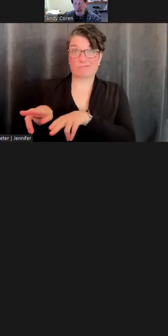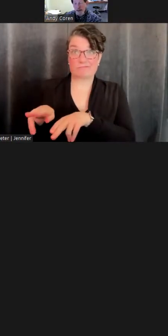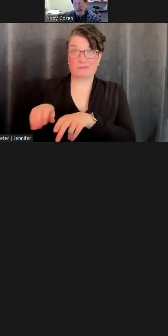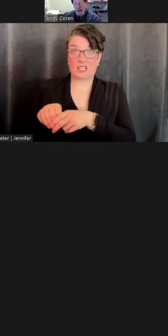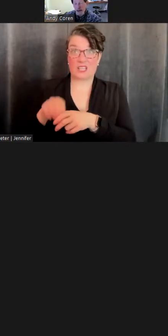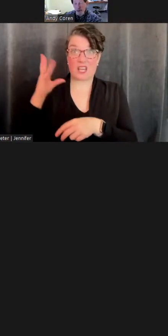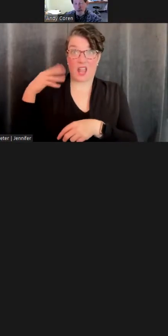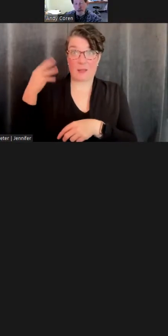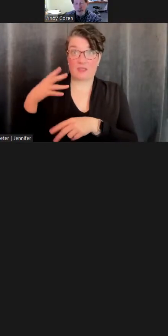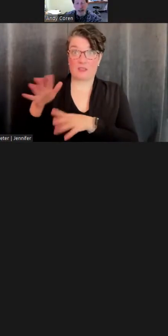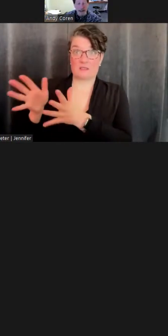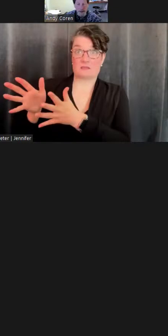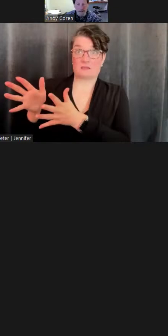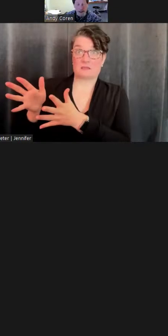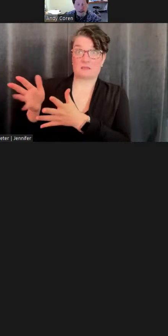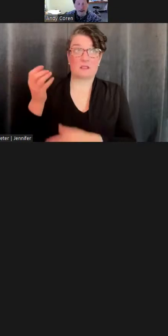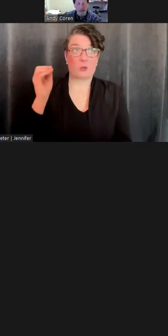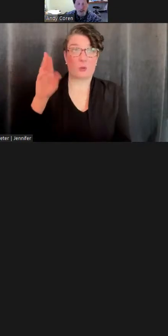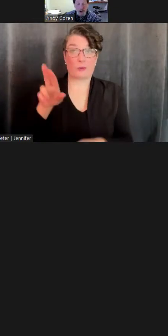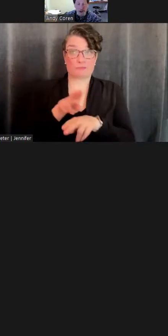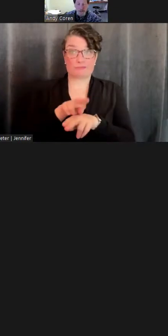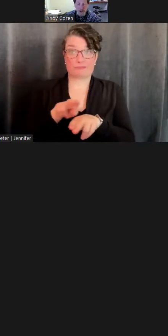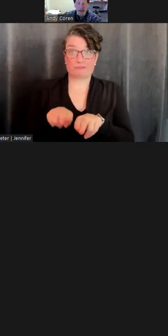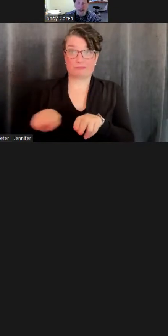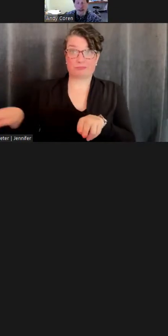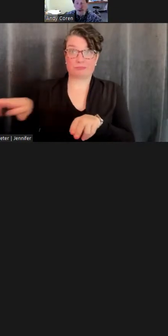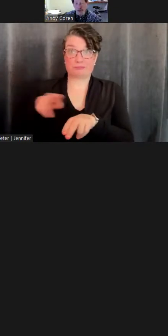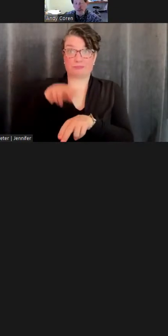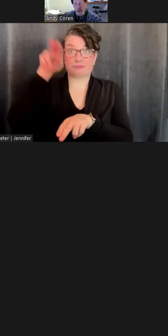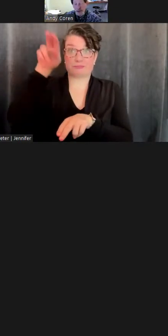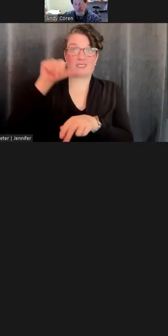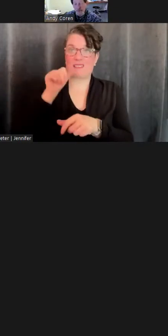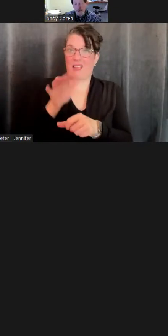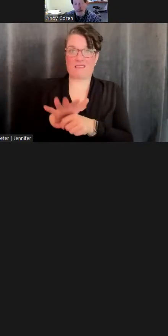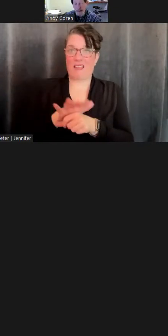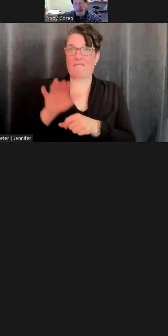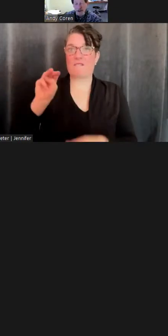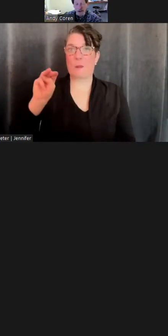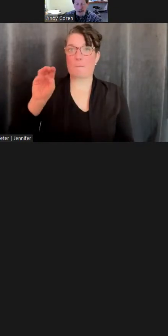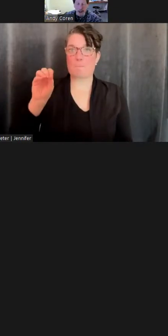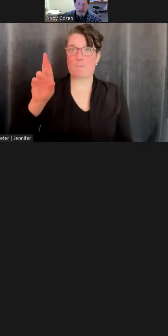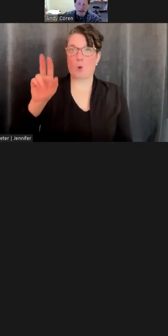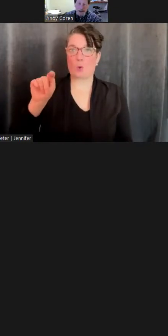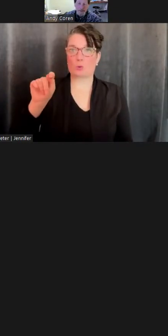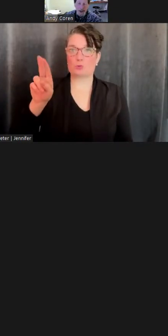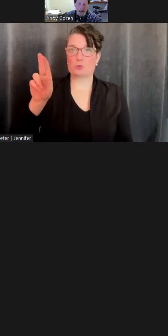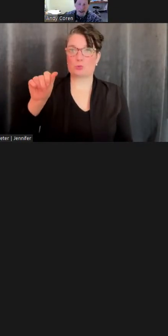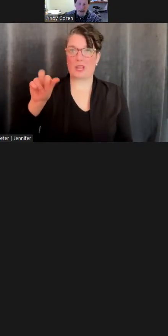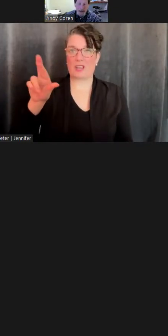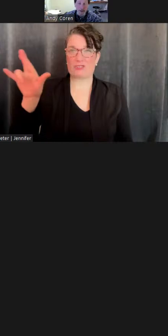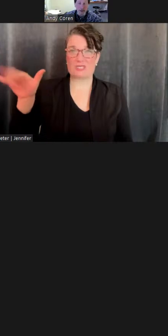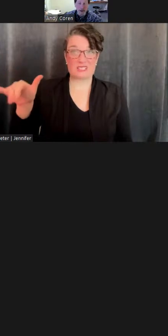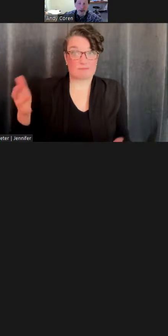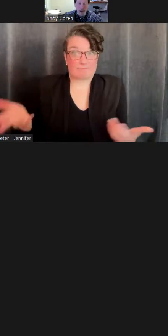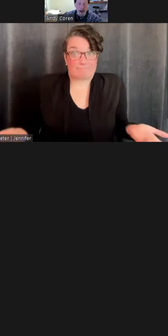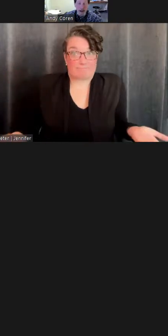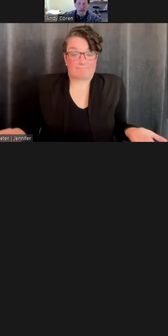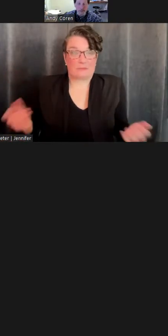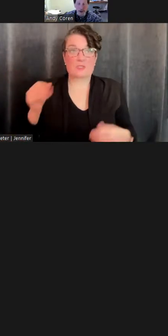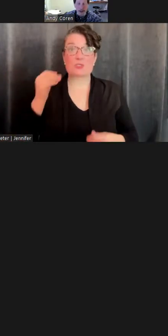or they were lined up. They didn't have the mortuaries for them. So the reason for the mandates early on in this pandemic